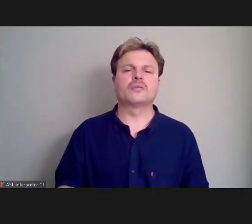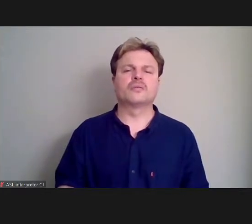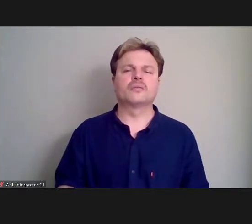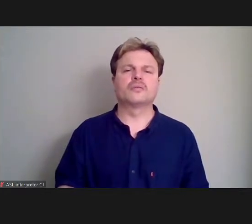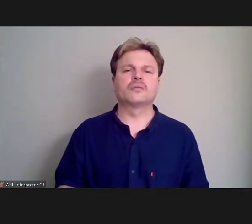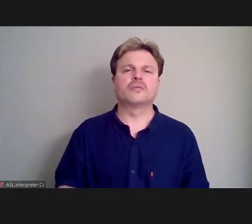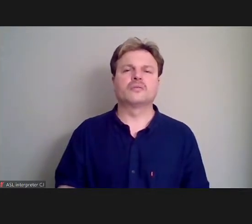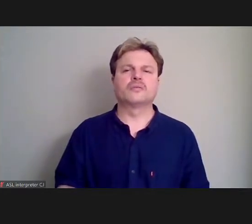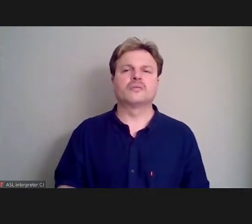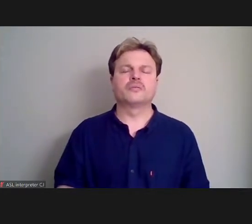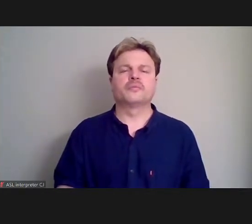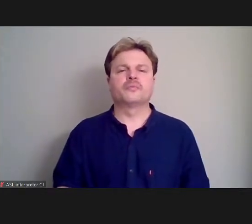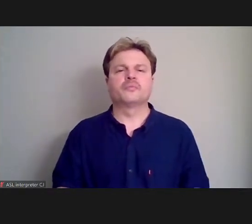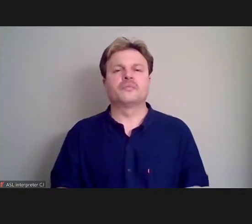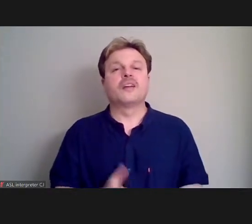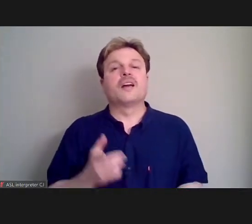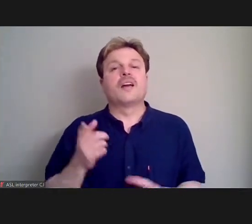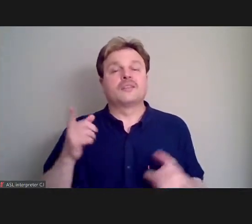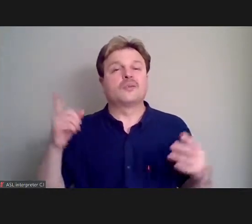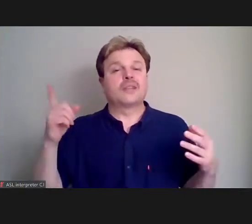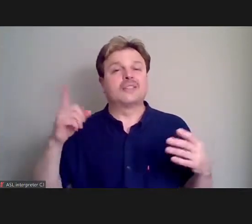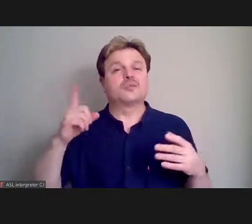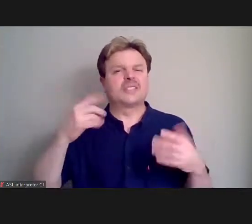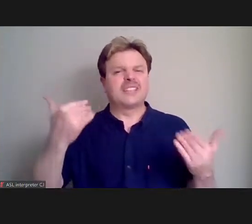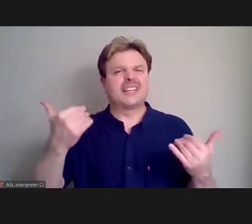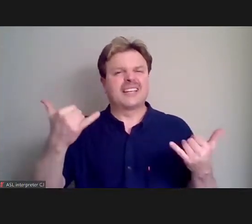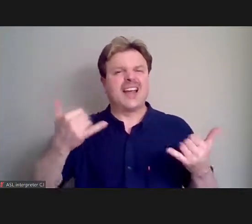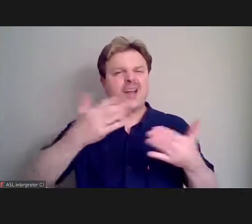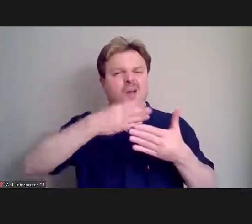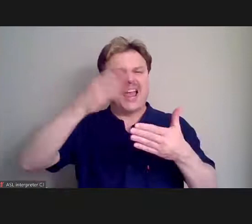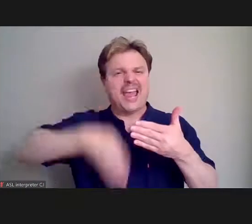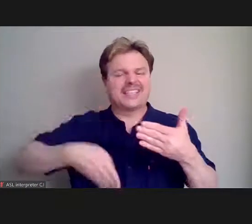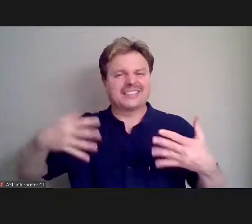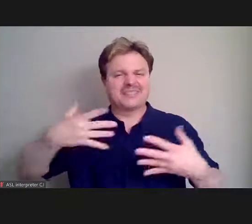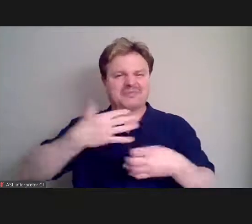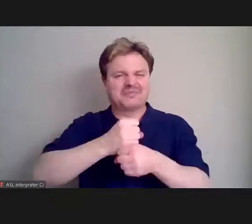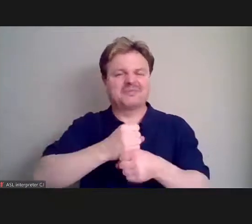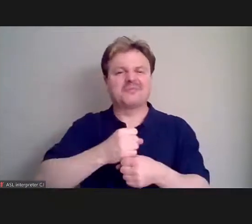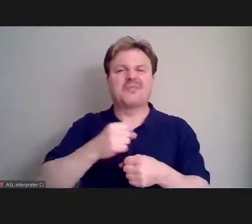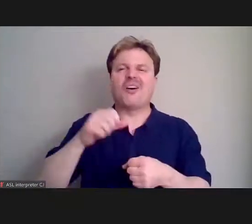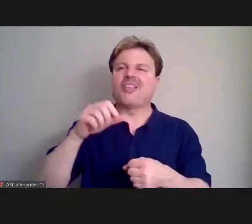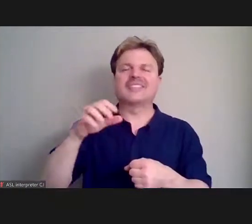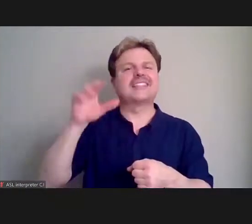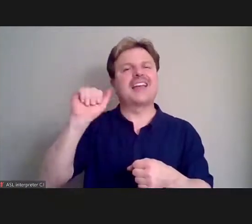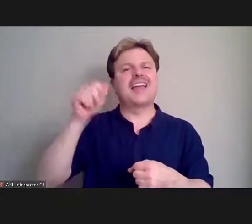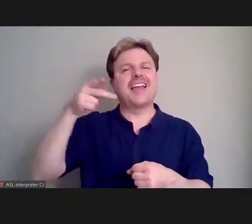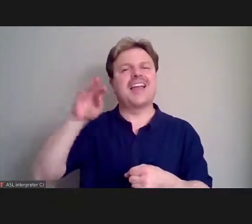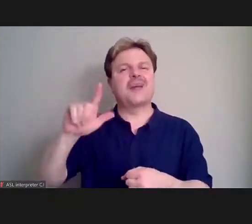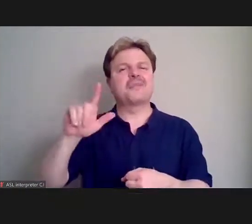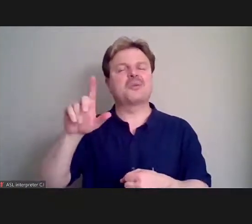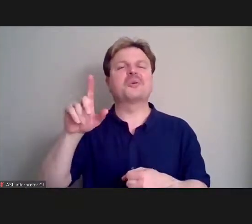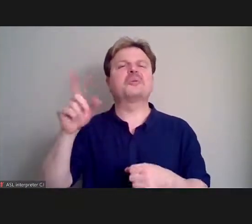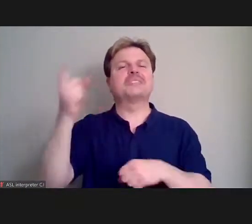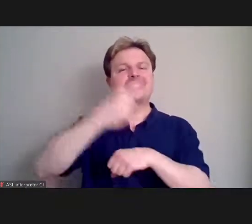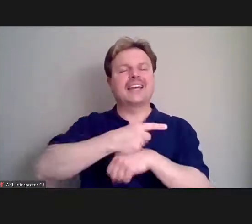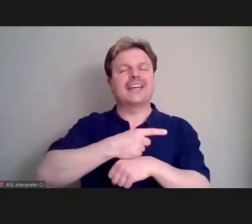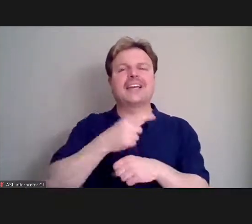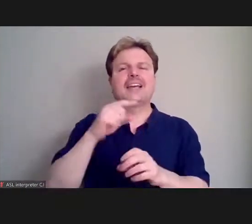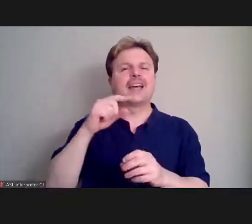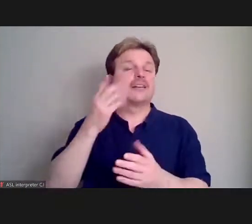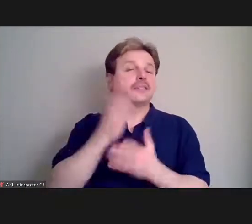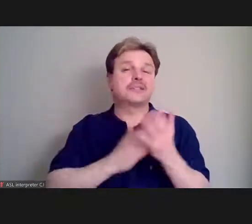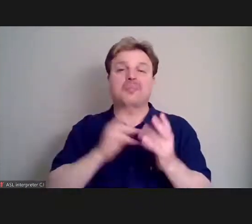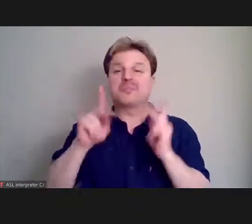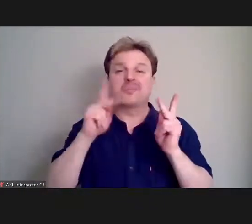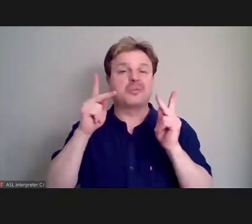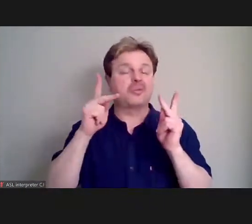It may well be that as we wind down the afternoon on this April day, that folks are just kind of reflecting and taking it in. I know